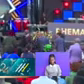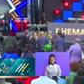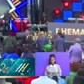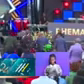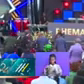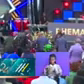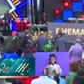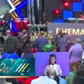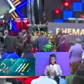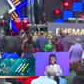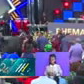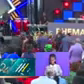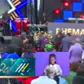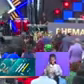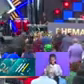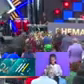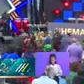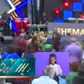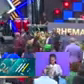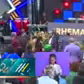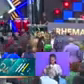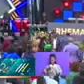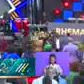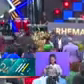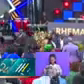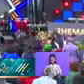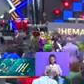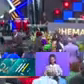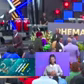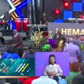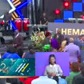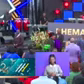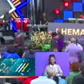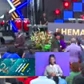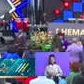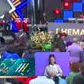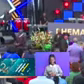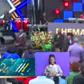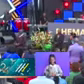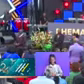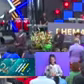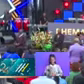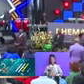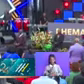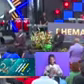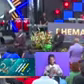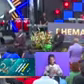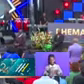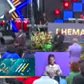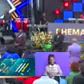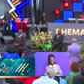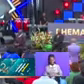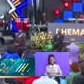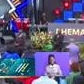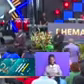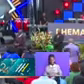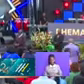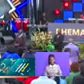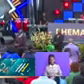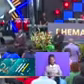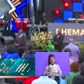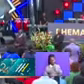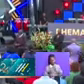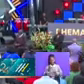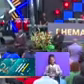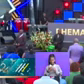can you stand there for me please stand there for me yes yes your name is Tony run run run run run run run